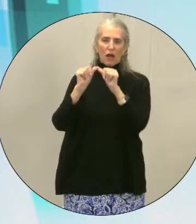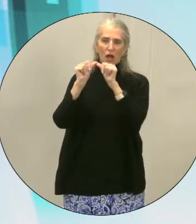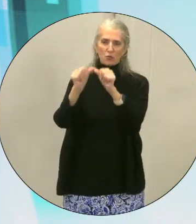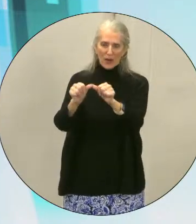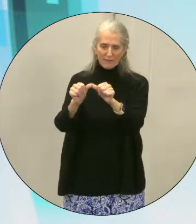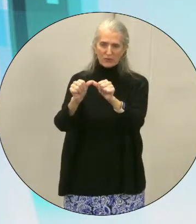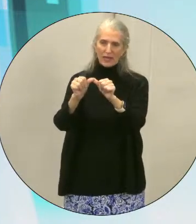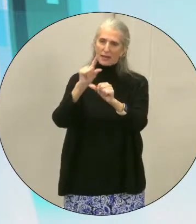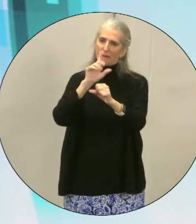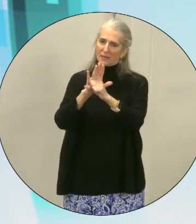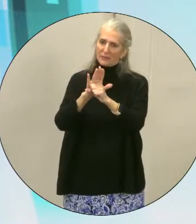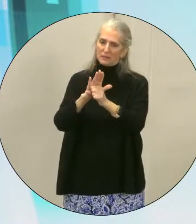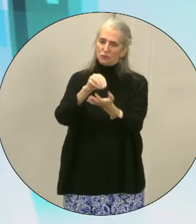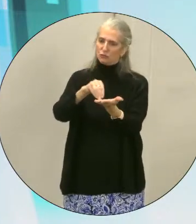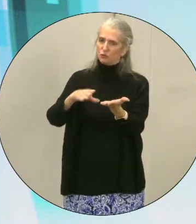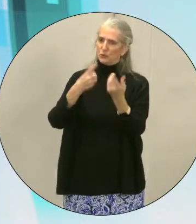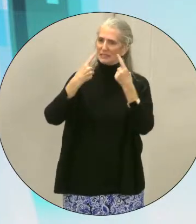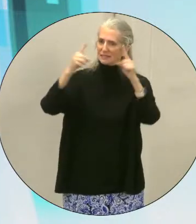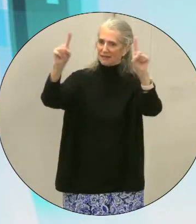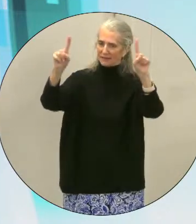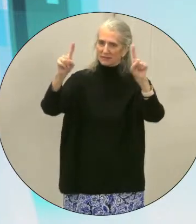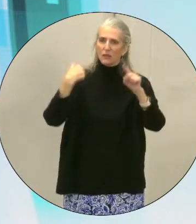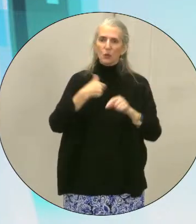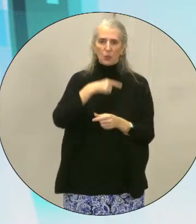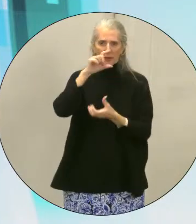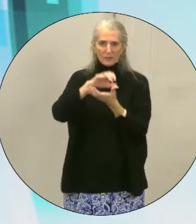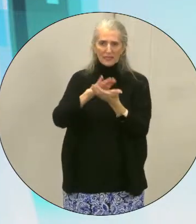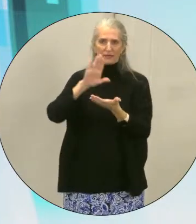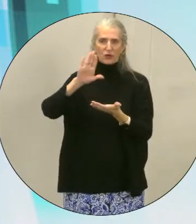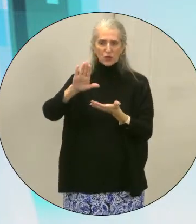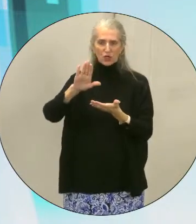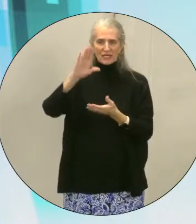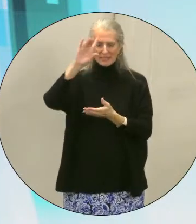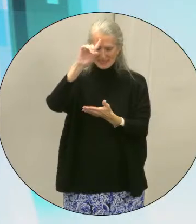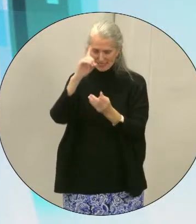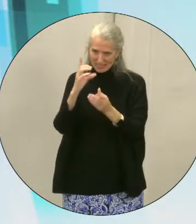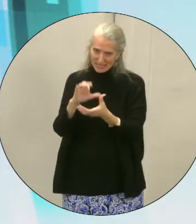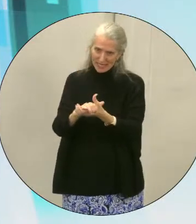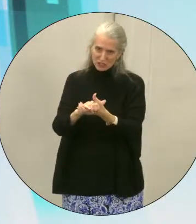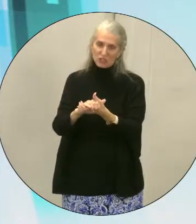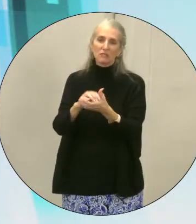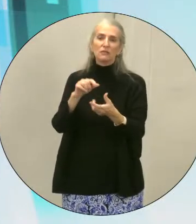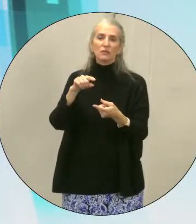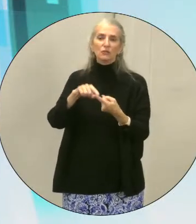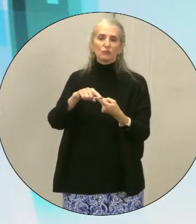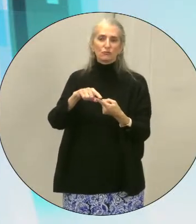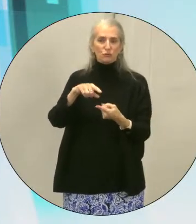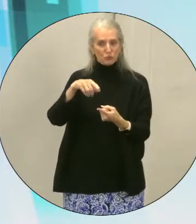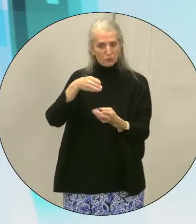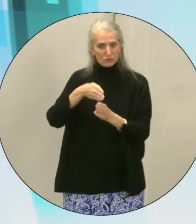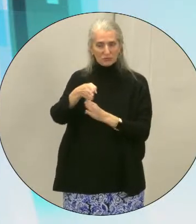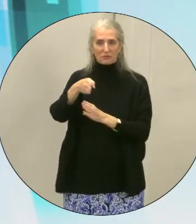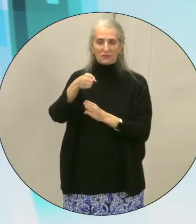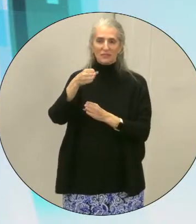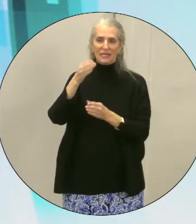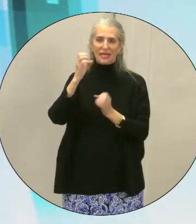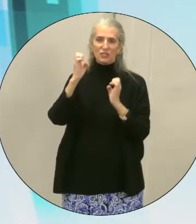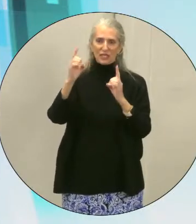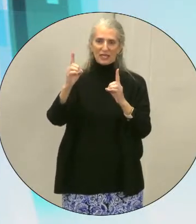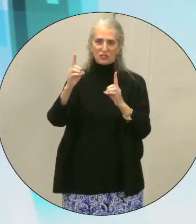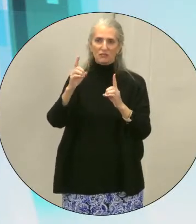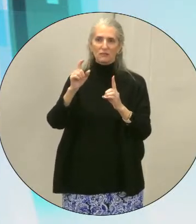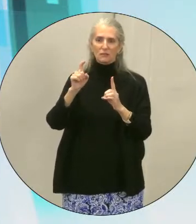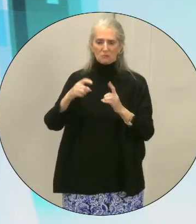student success. We believe that her dedication to education aligns with the Asian Chamber's mission to inspire